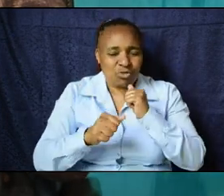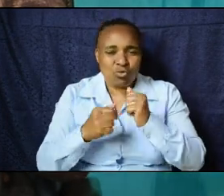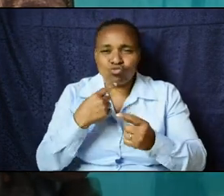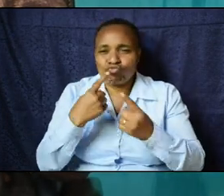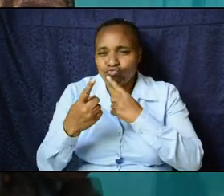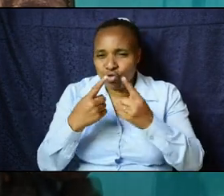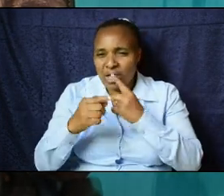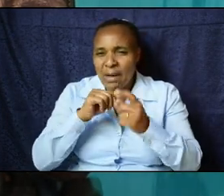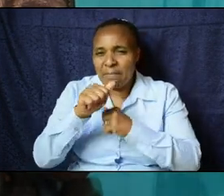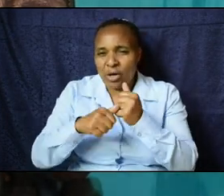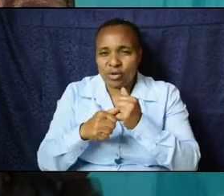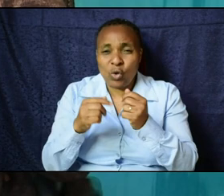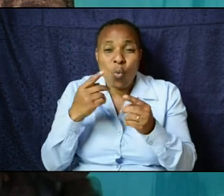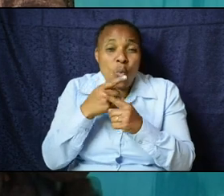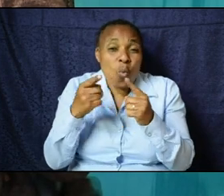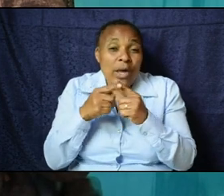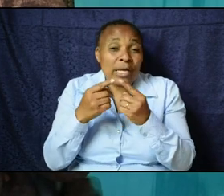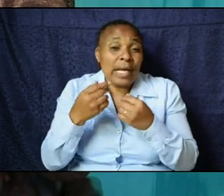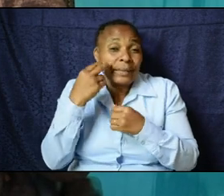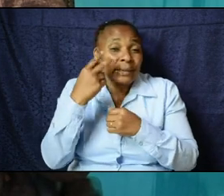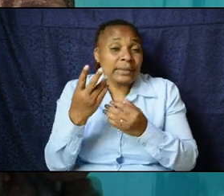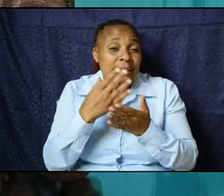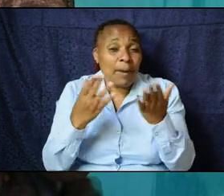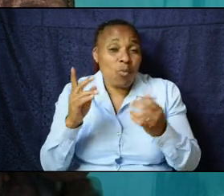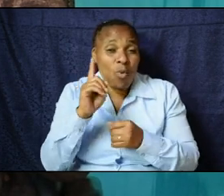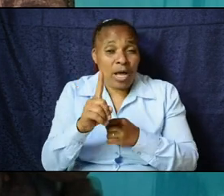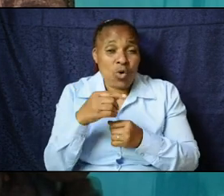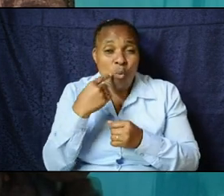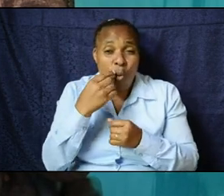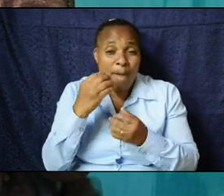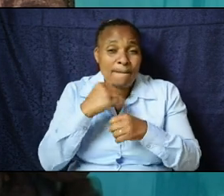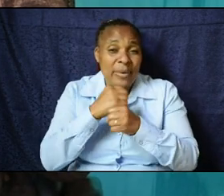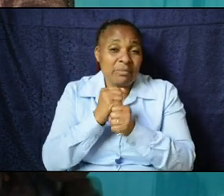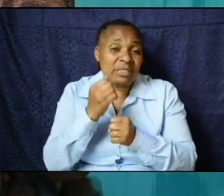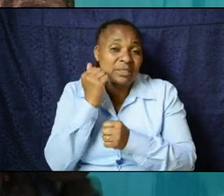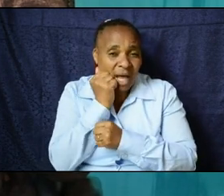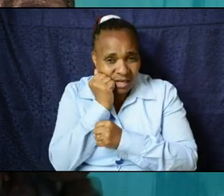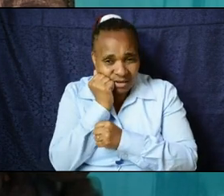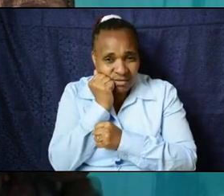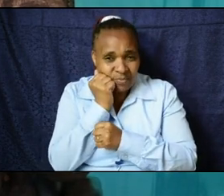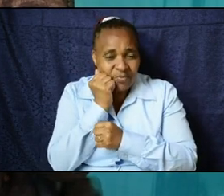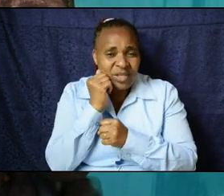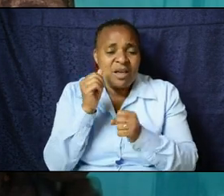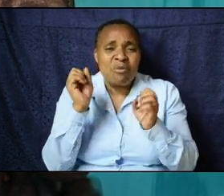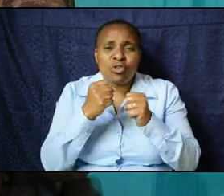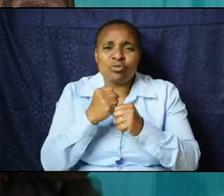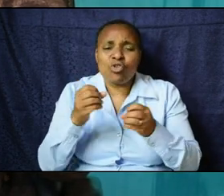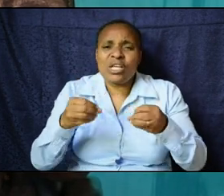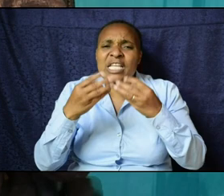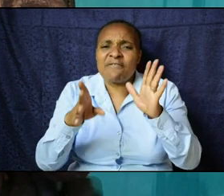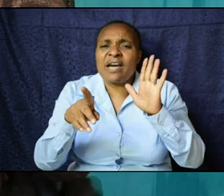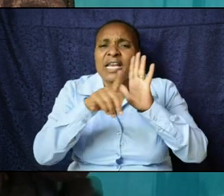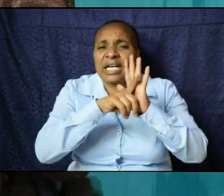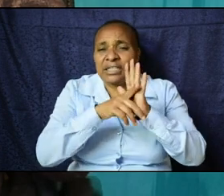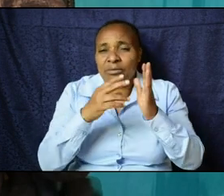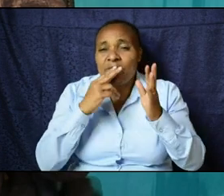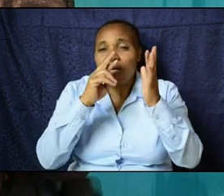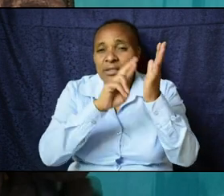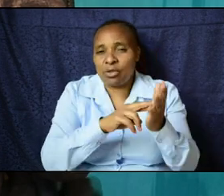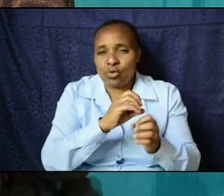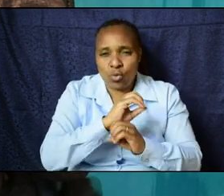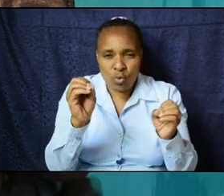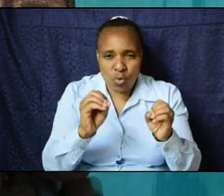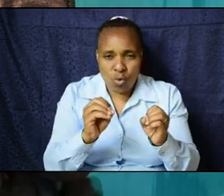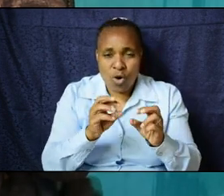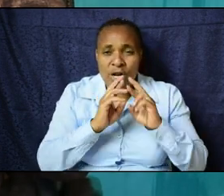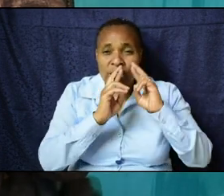about whenever I see somebody who has annoyed me, to remind them that it is not a must to give a negative response to it. When you do